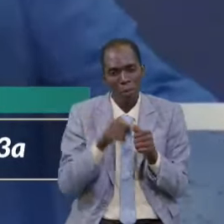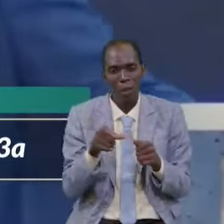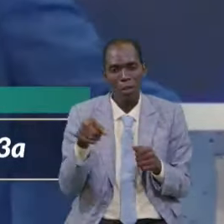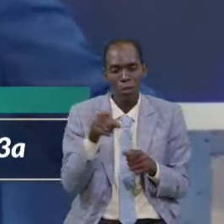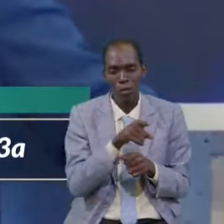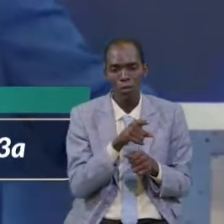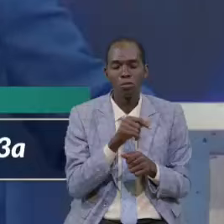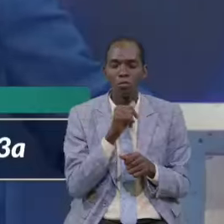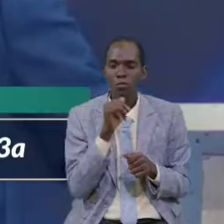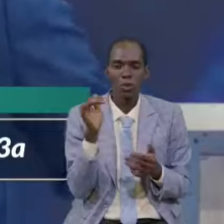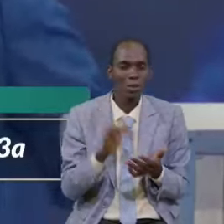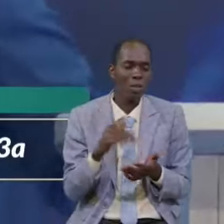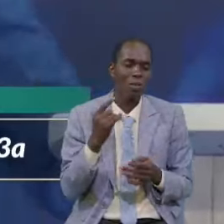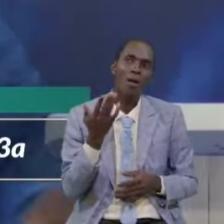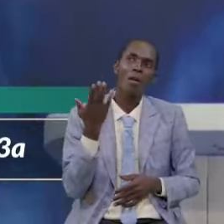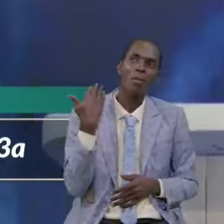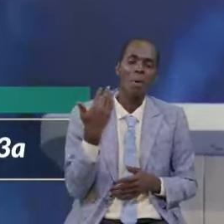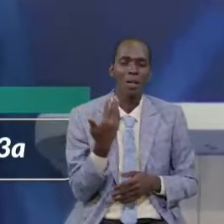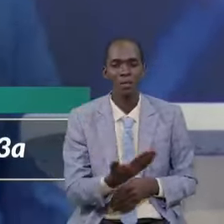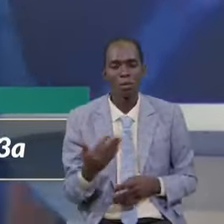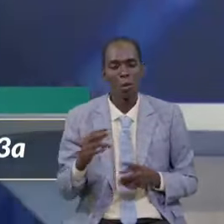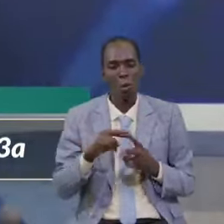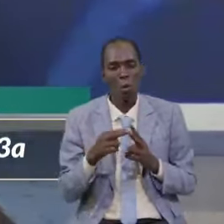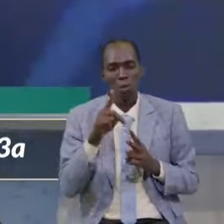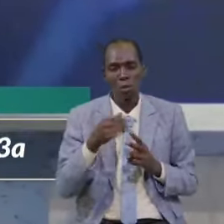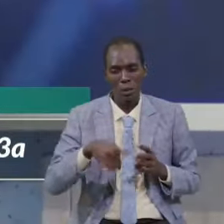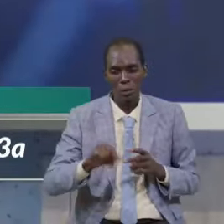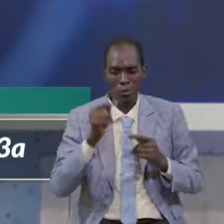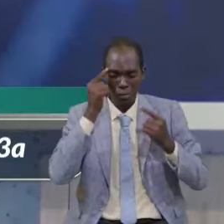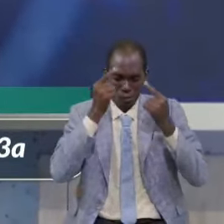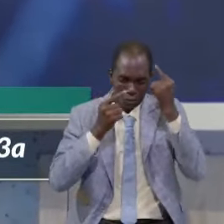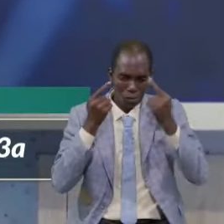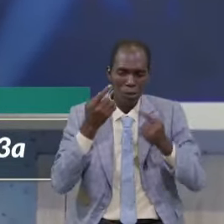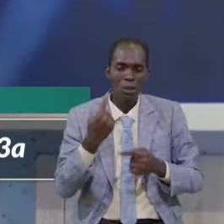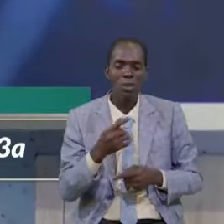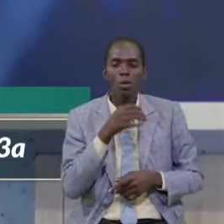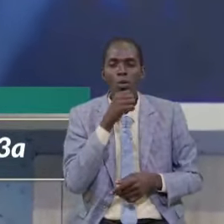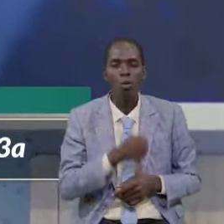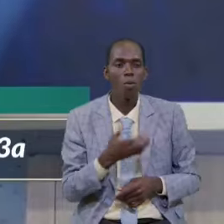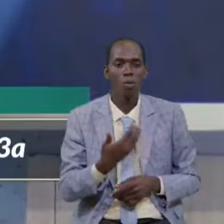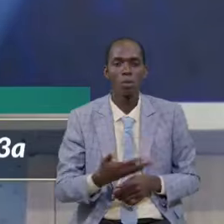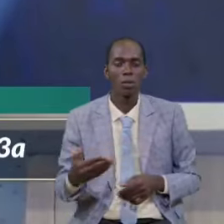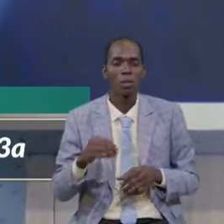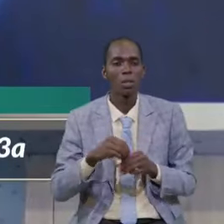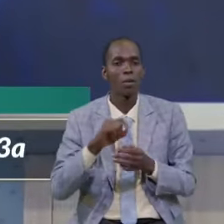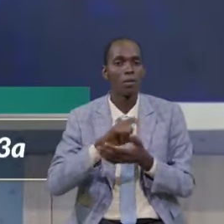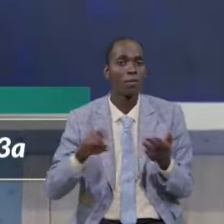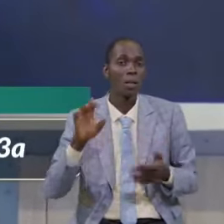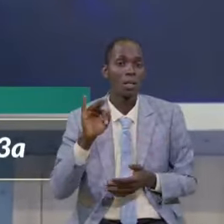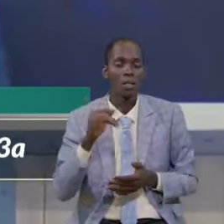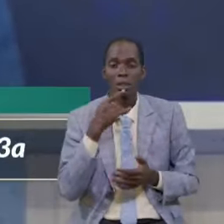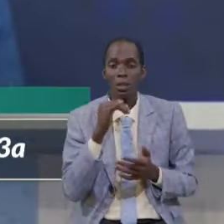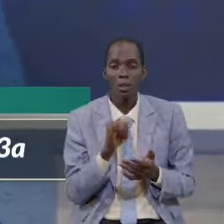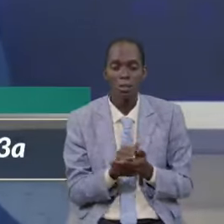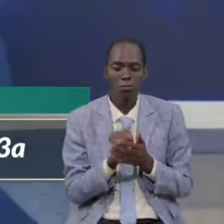neither consider the things of old. Then in verse 19, it says, behold, I will